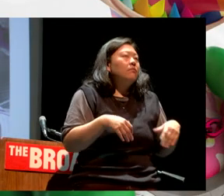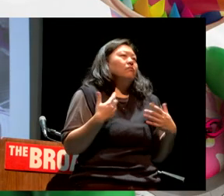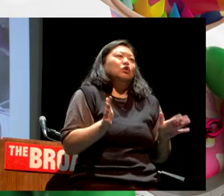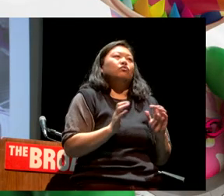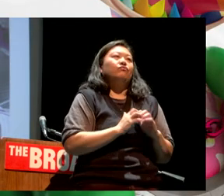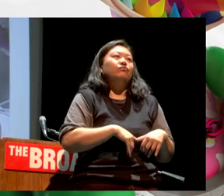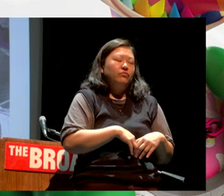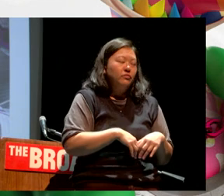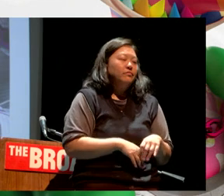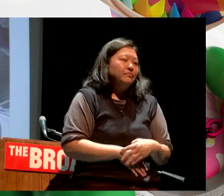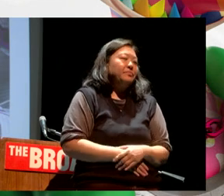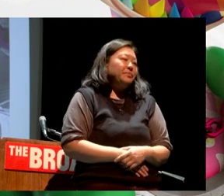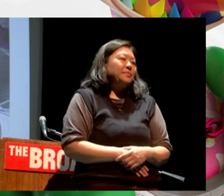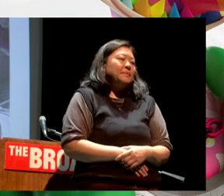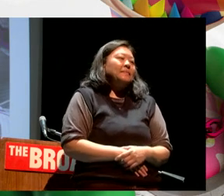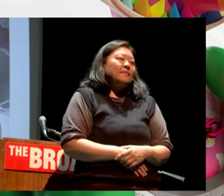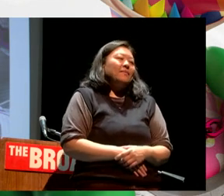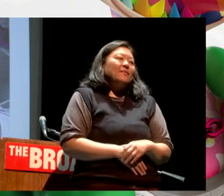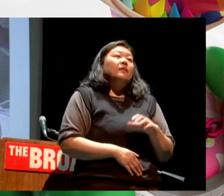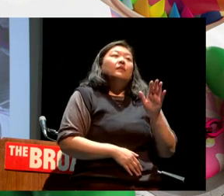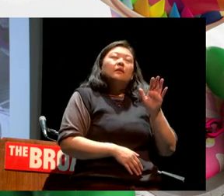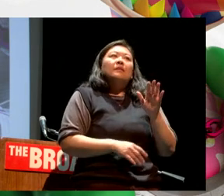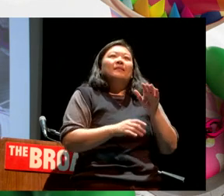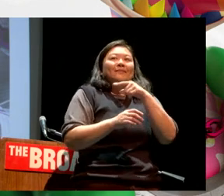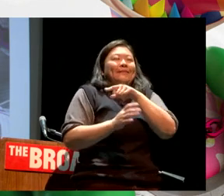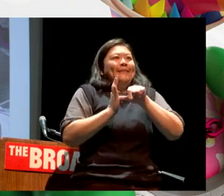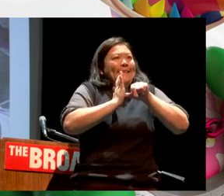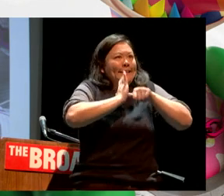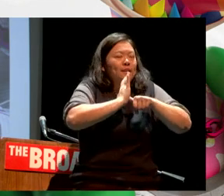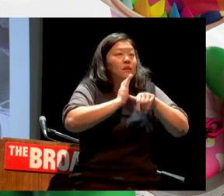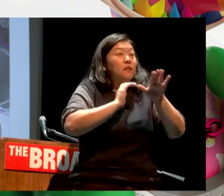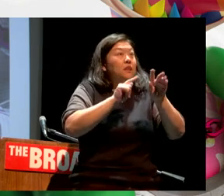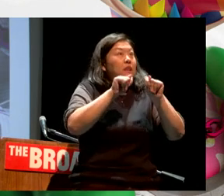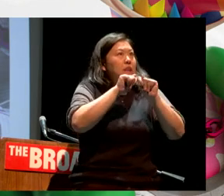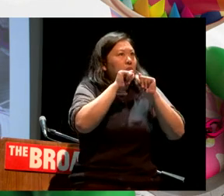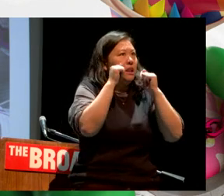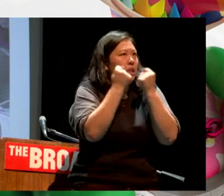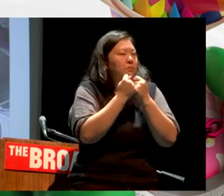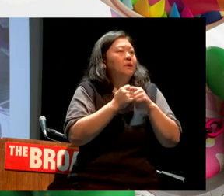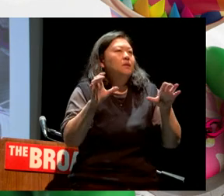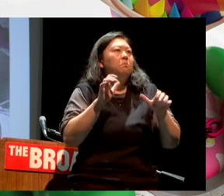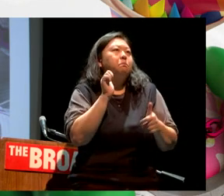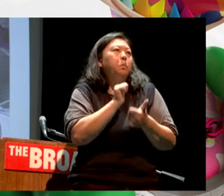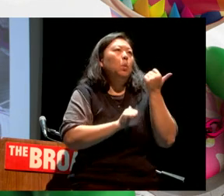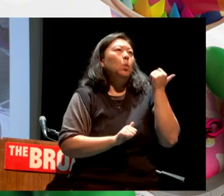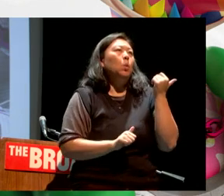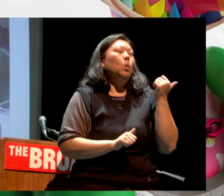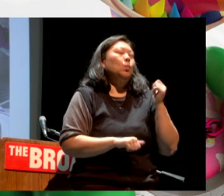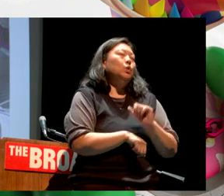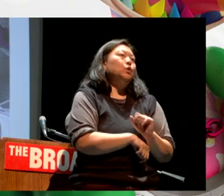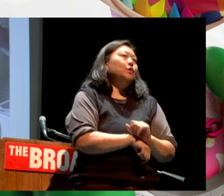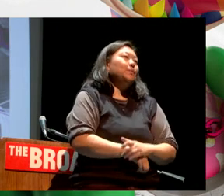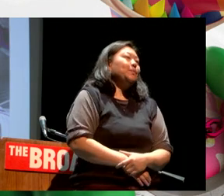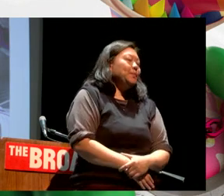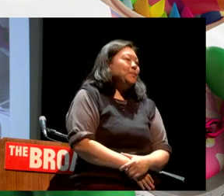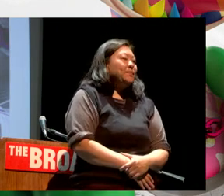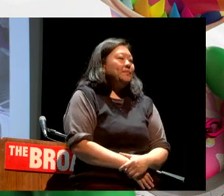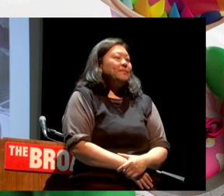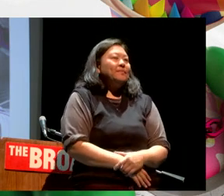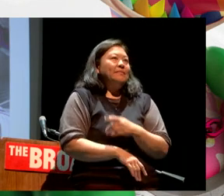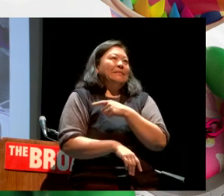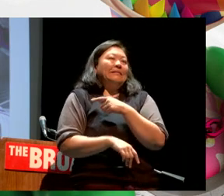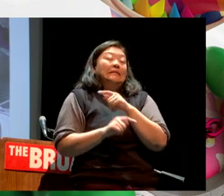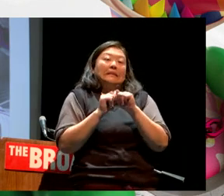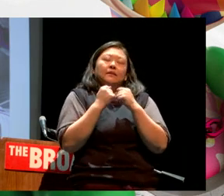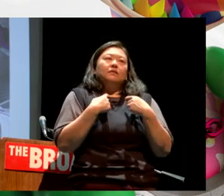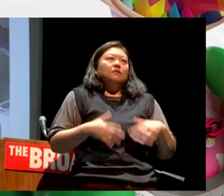type of chaos, which is, we think, is really good, you know, energy to create something new. But in the end, you know, every day we're seeing progress being made, the feedback